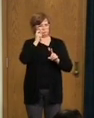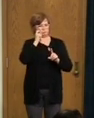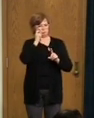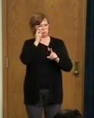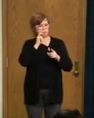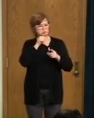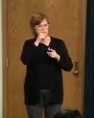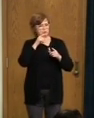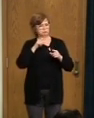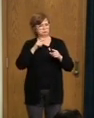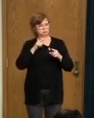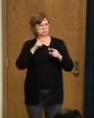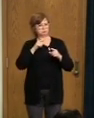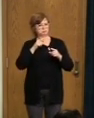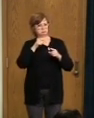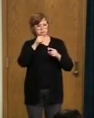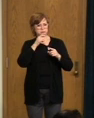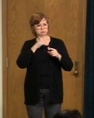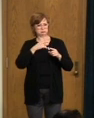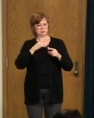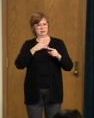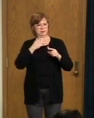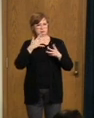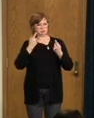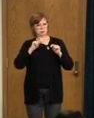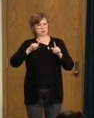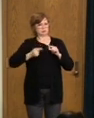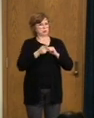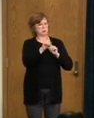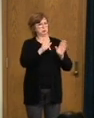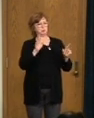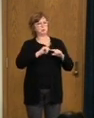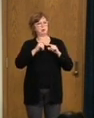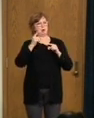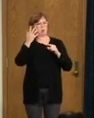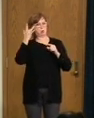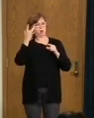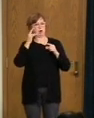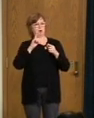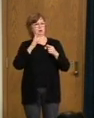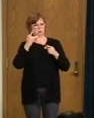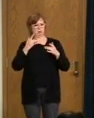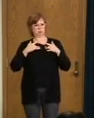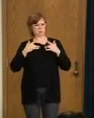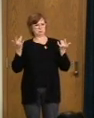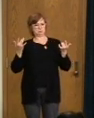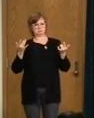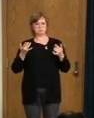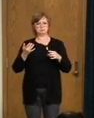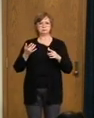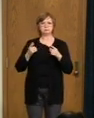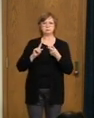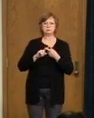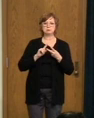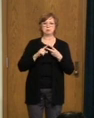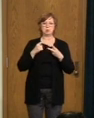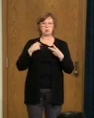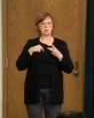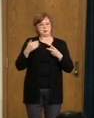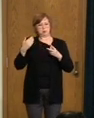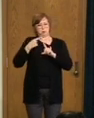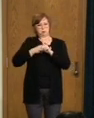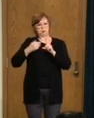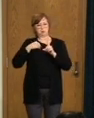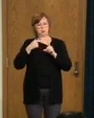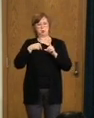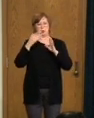curve more significantly as you would have hoped it would have? So the hope was that we would be able to gather for Christmas, and